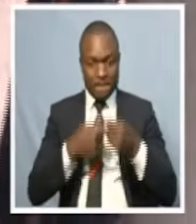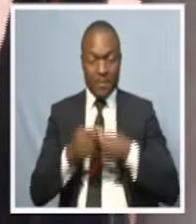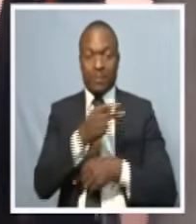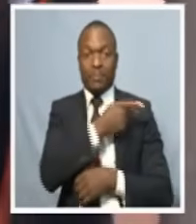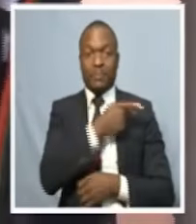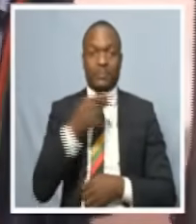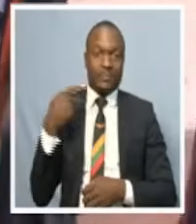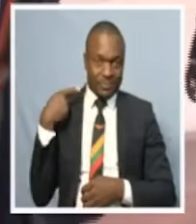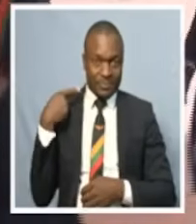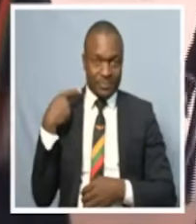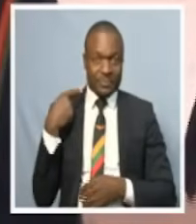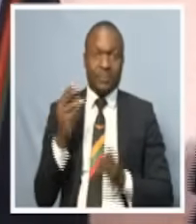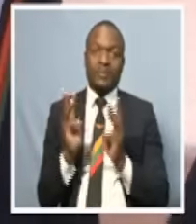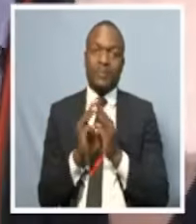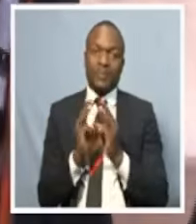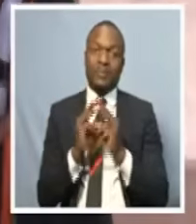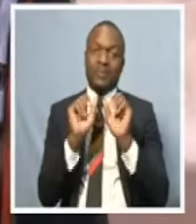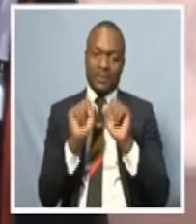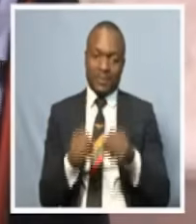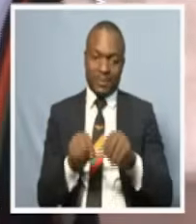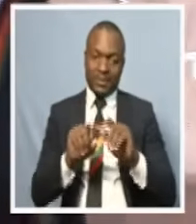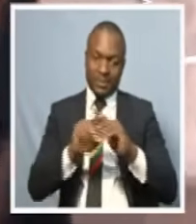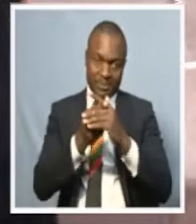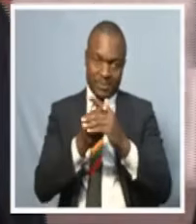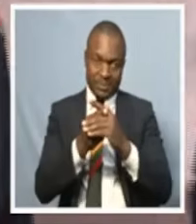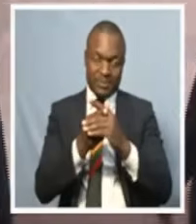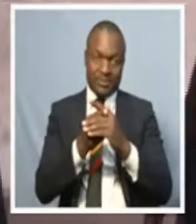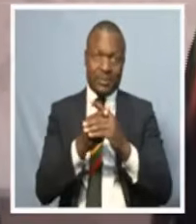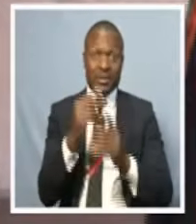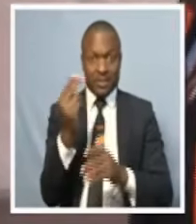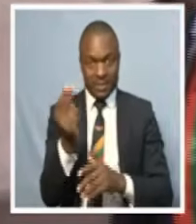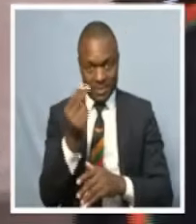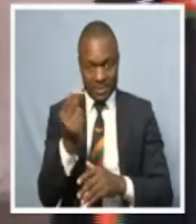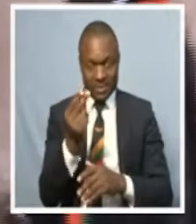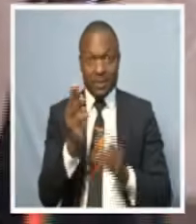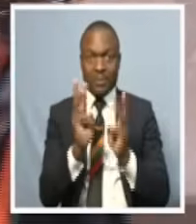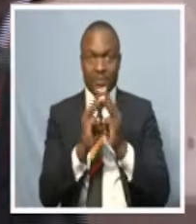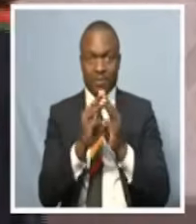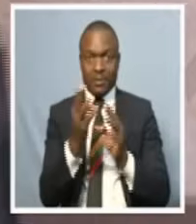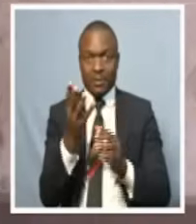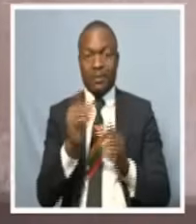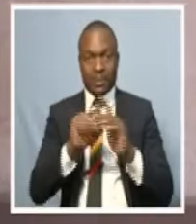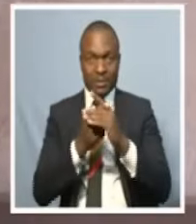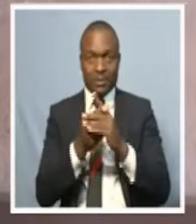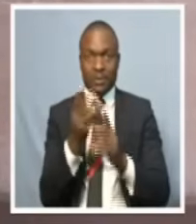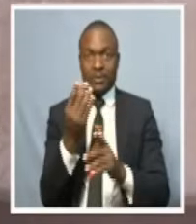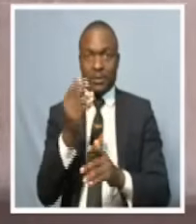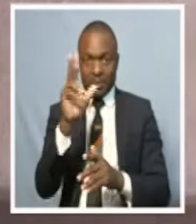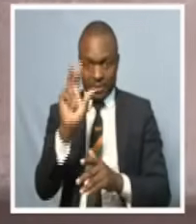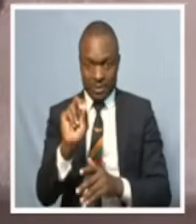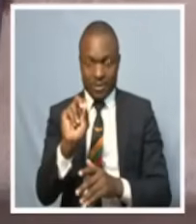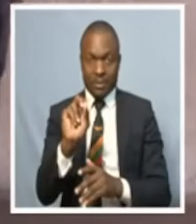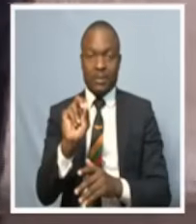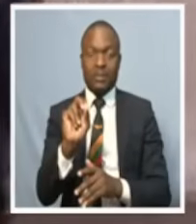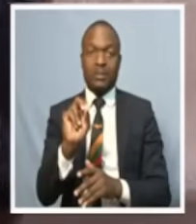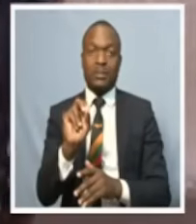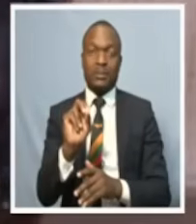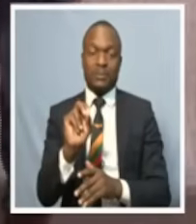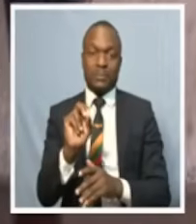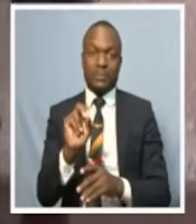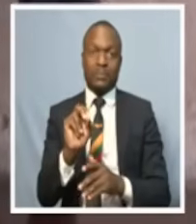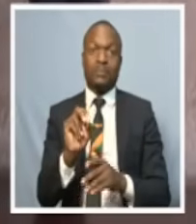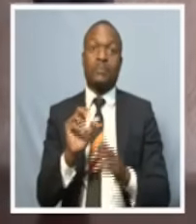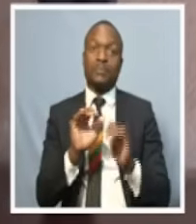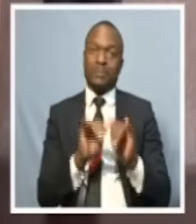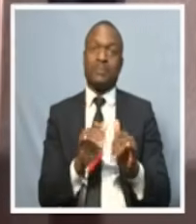chamber so that business indeed commences. It being a Thursday, business does commence at 14:30. We leave you in the House for the